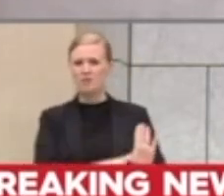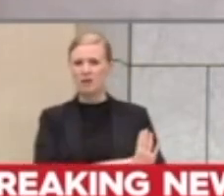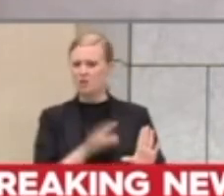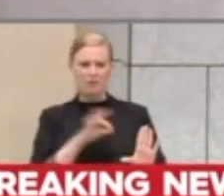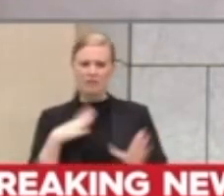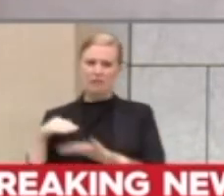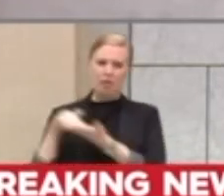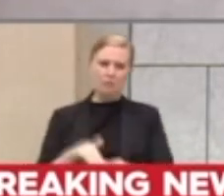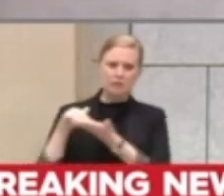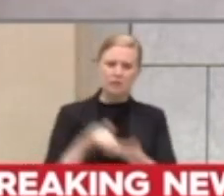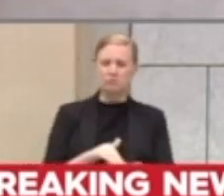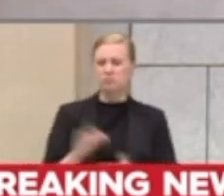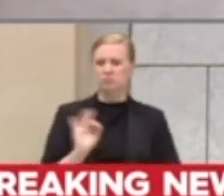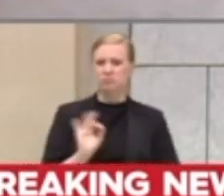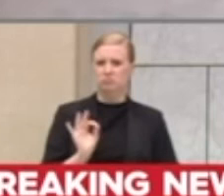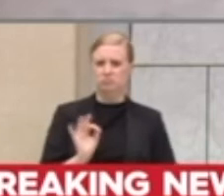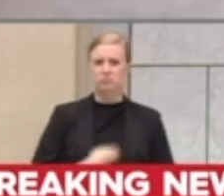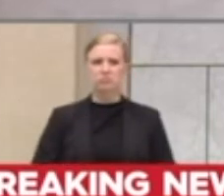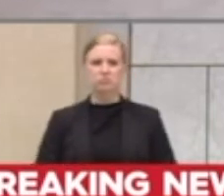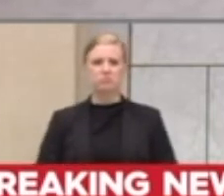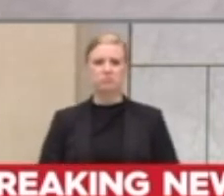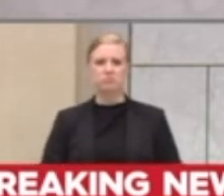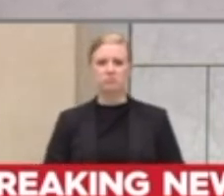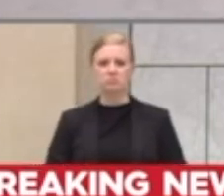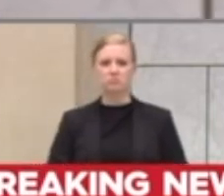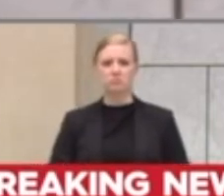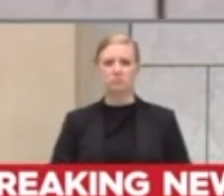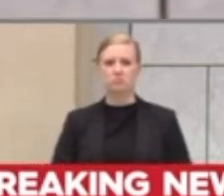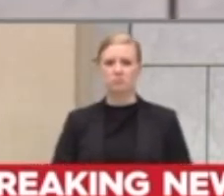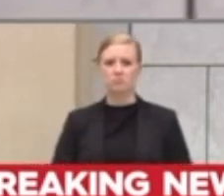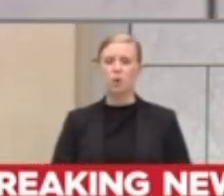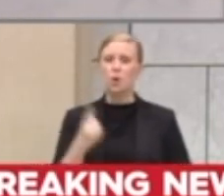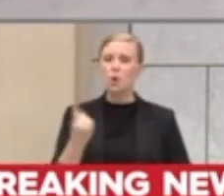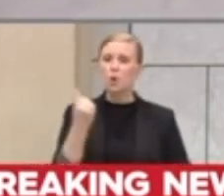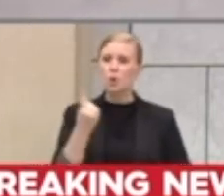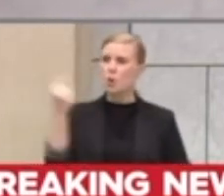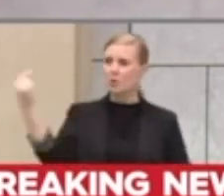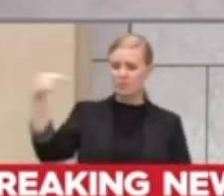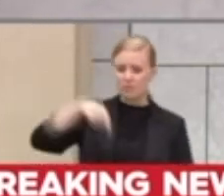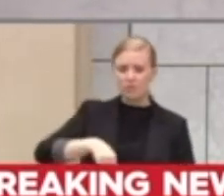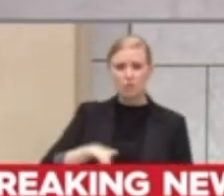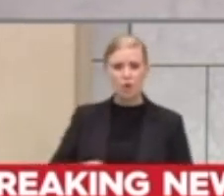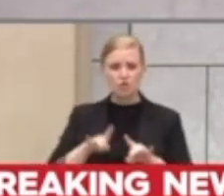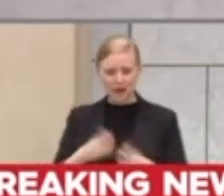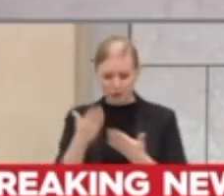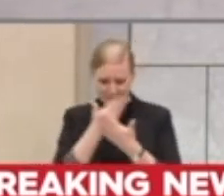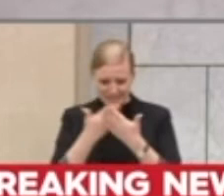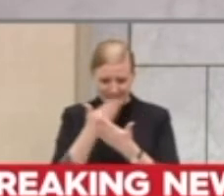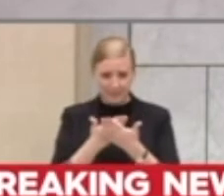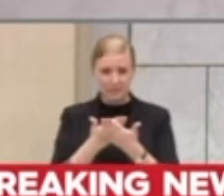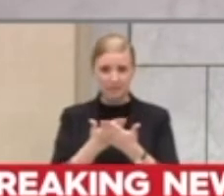under various visa arrangements, they're obviously not held here compulsorily. If they're not in a position to be able to support